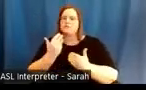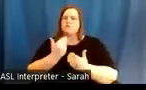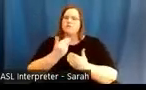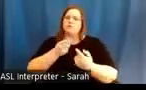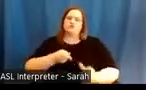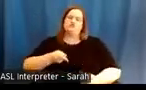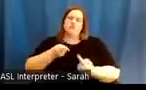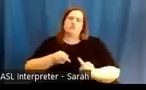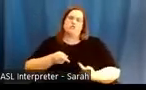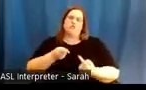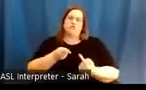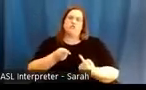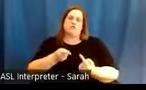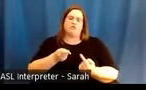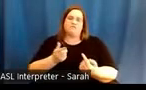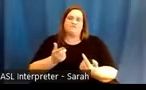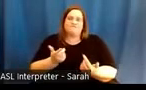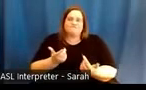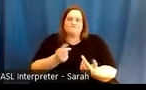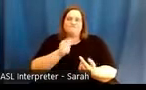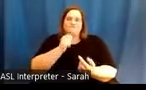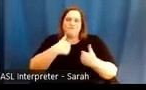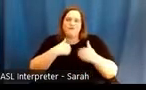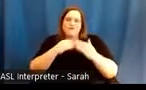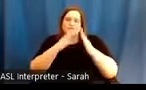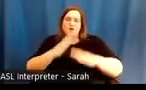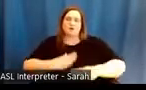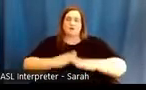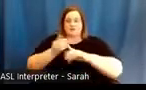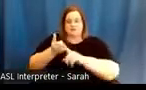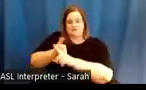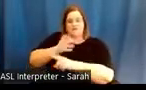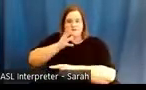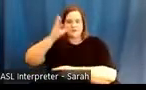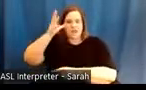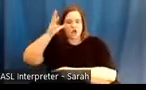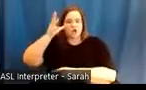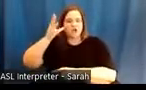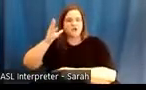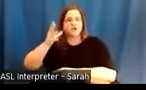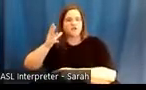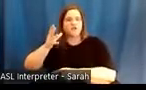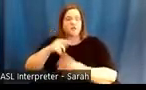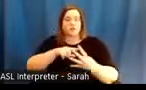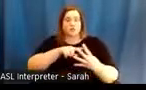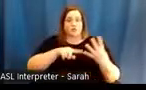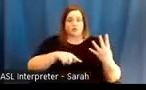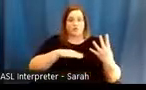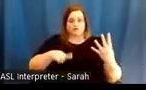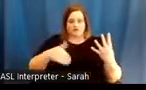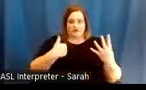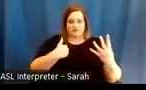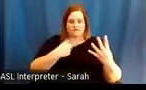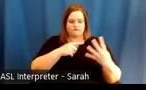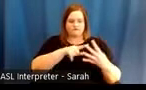not having the housing is a barrier for him as a parent. You know, we've got four children. They're all very